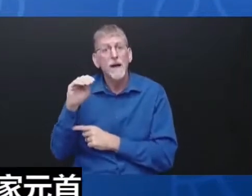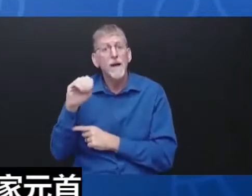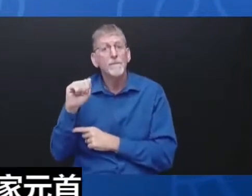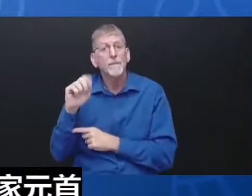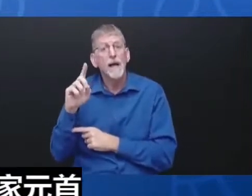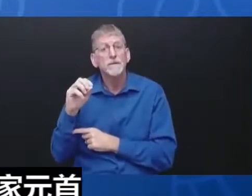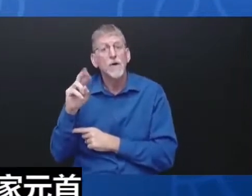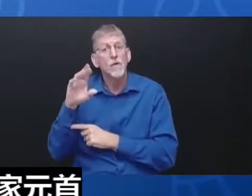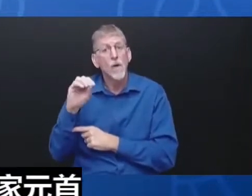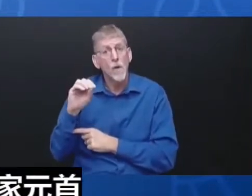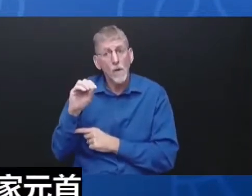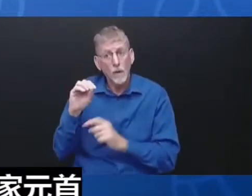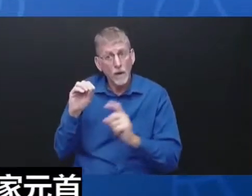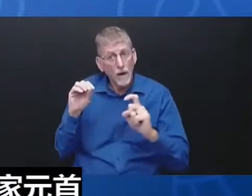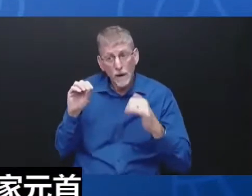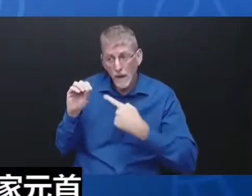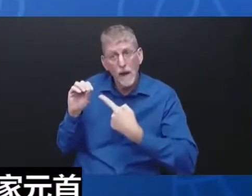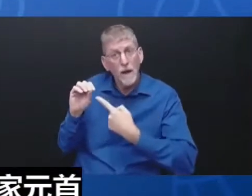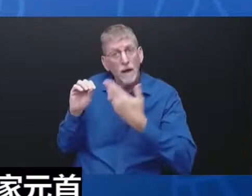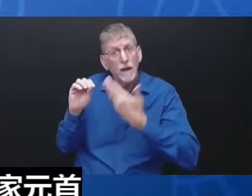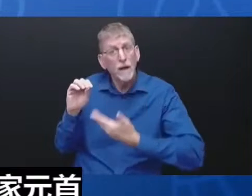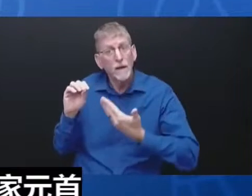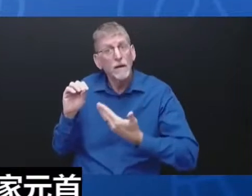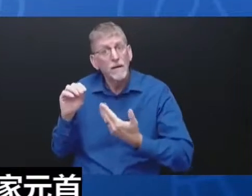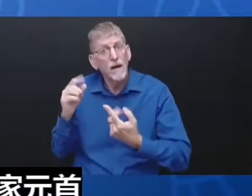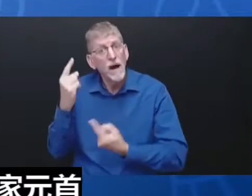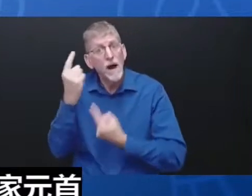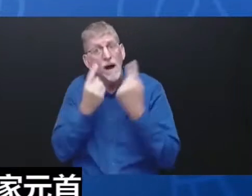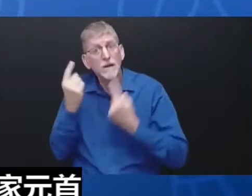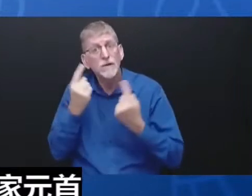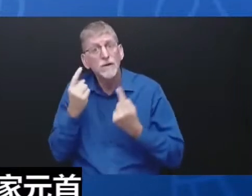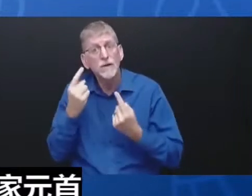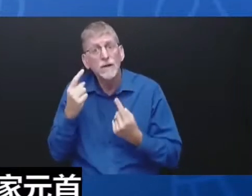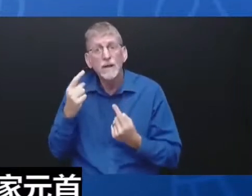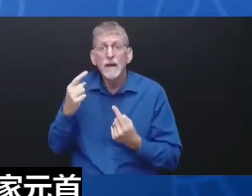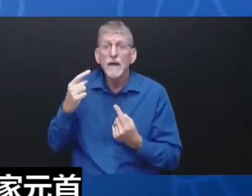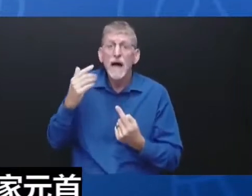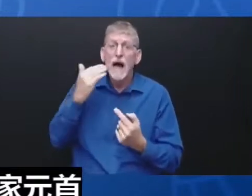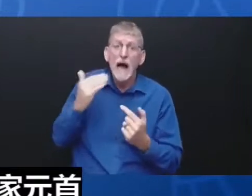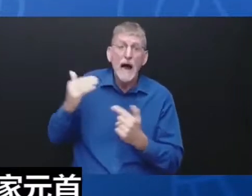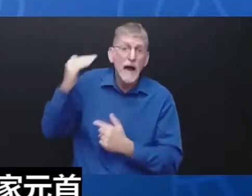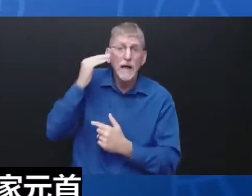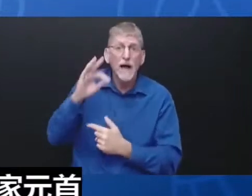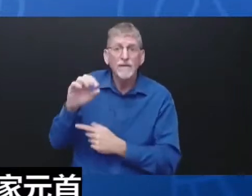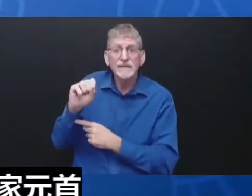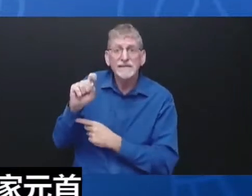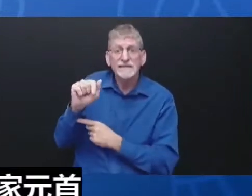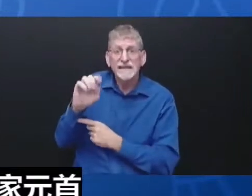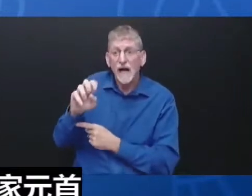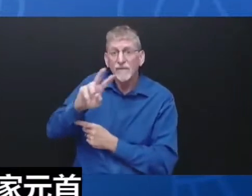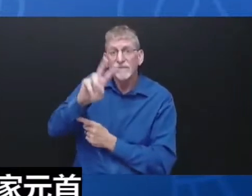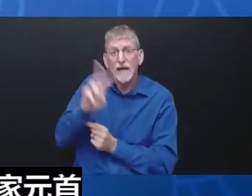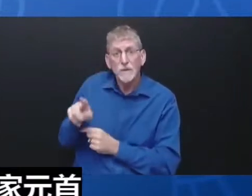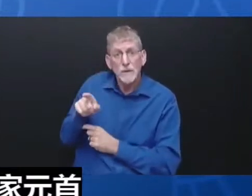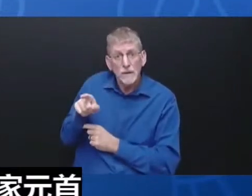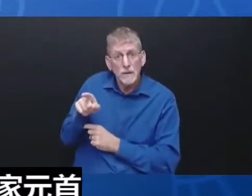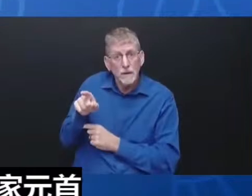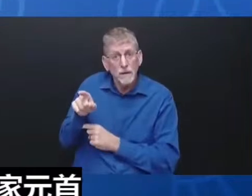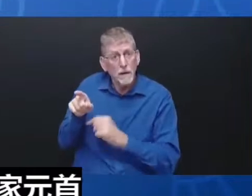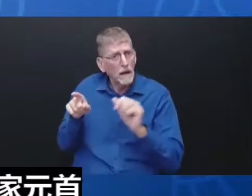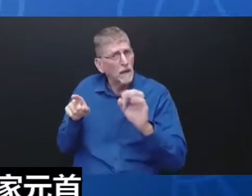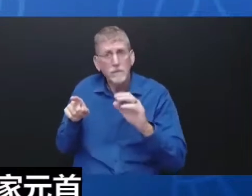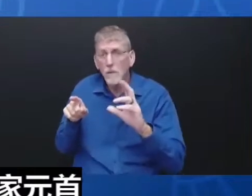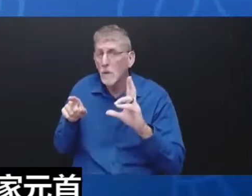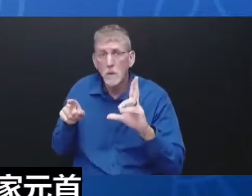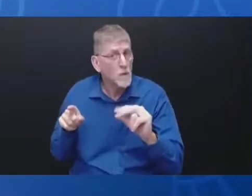secondly, if you do, or even if you don't, are Maduro and the state of Venezuela now covered